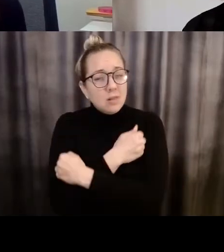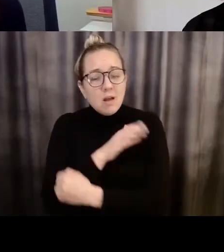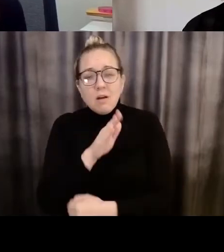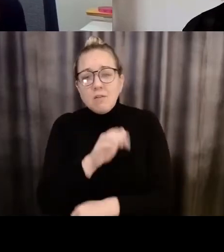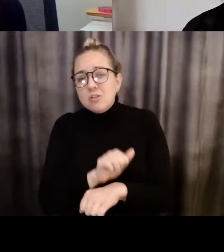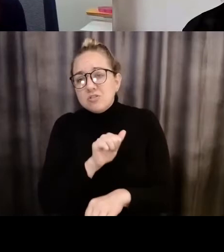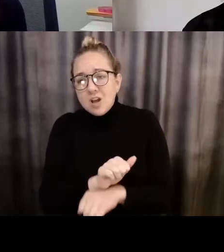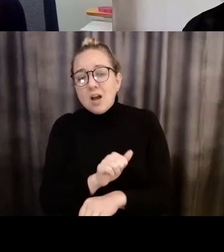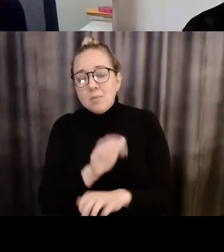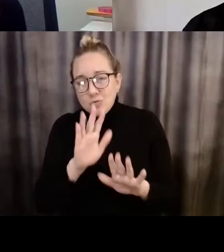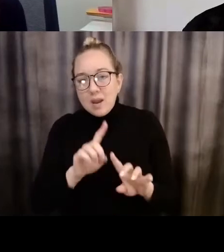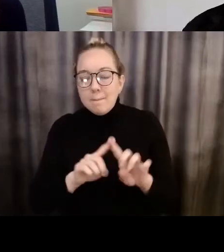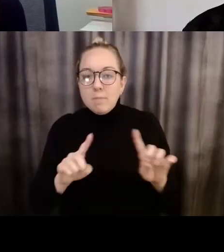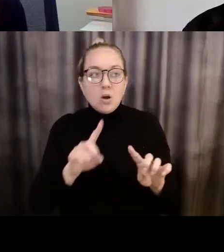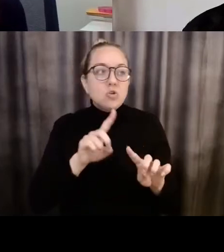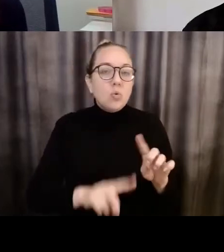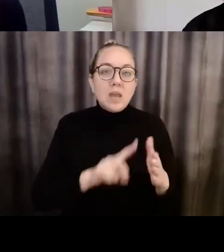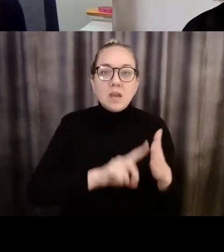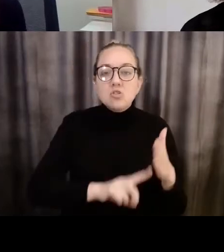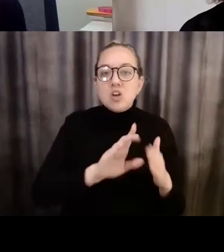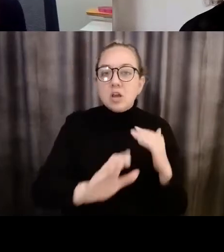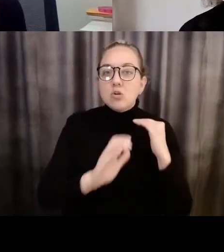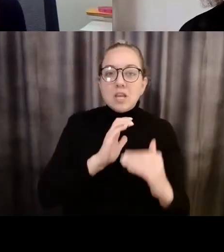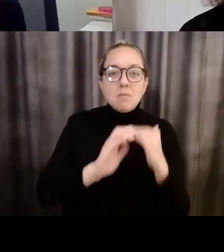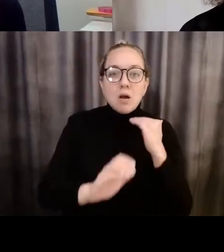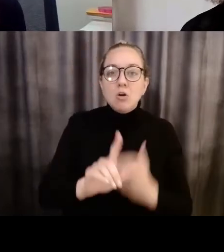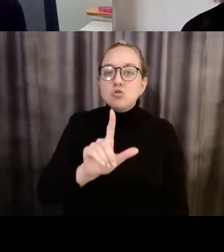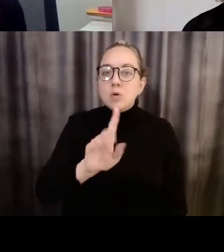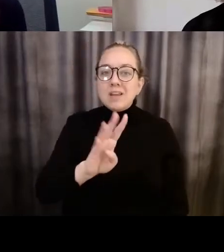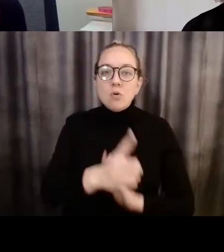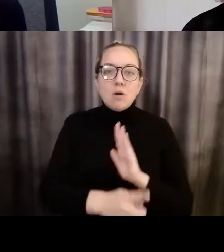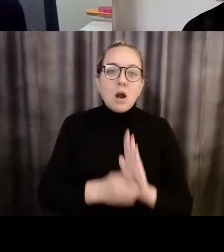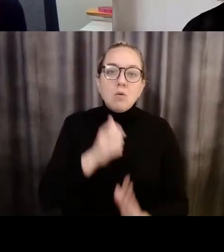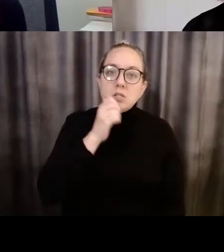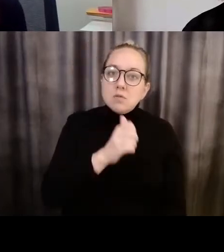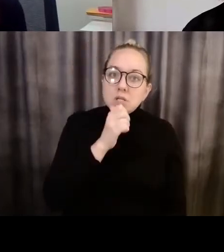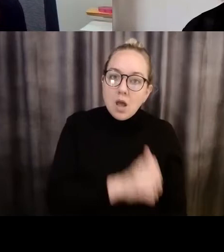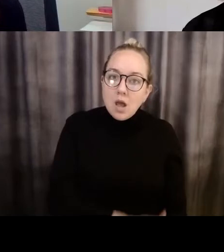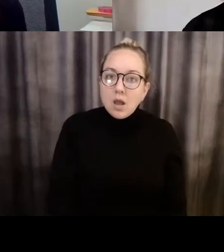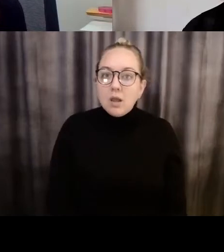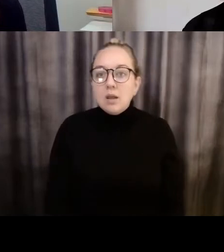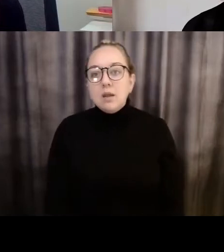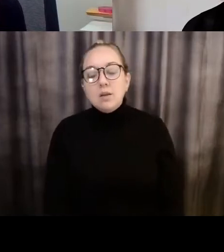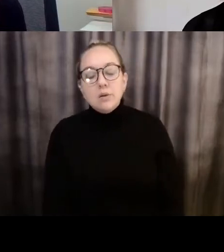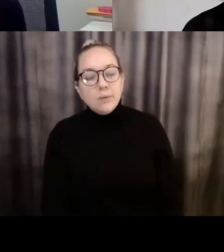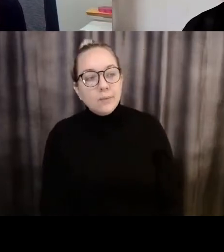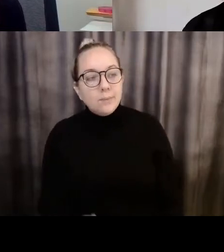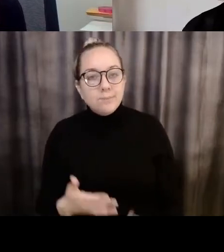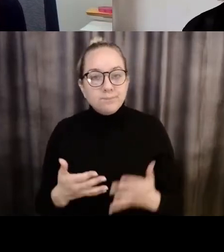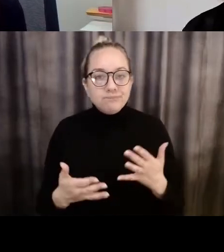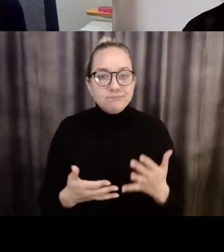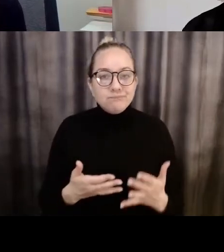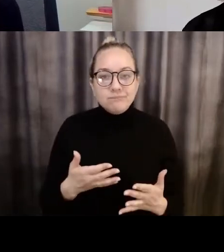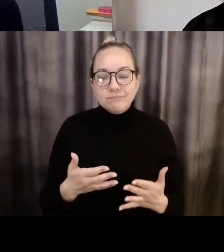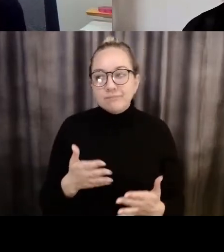email 24/7, if we're pulled between personal life, family life, and work all the time, it creates a lot